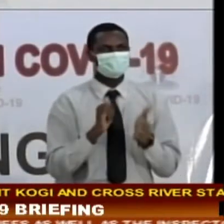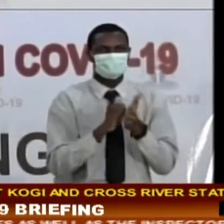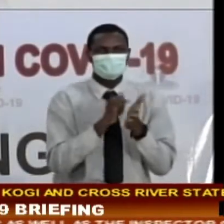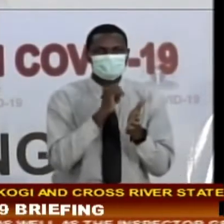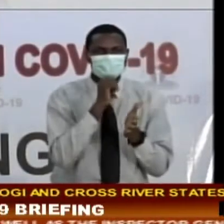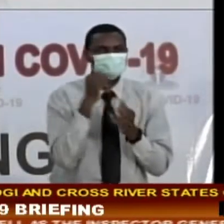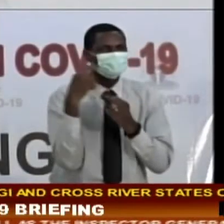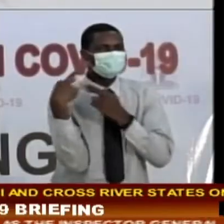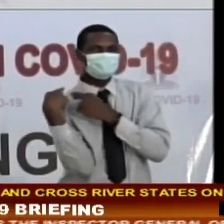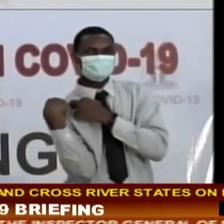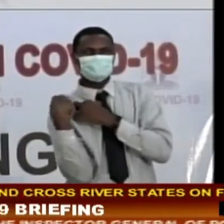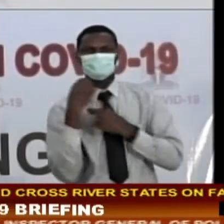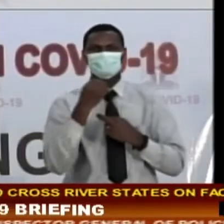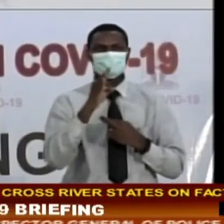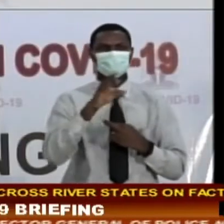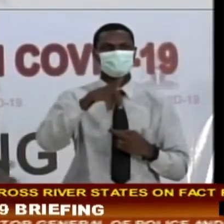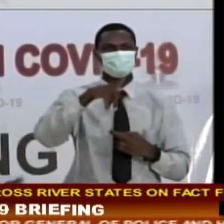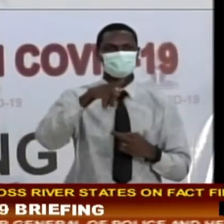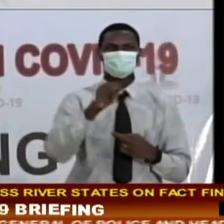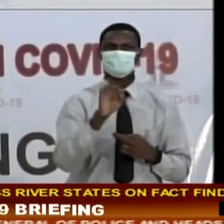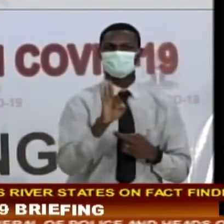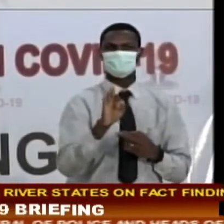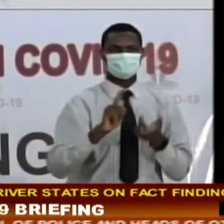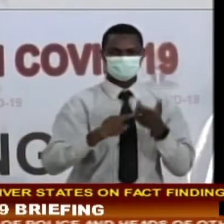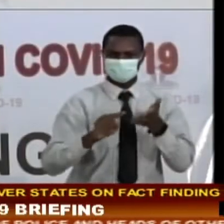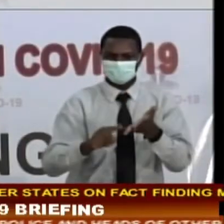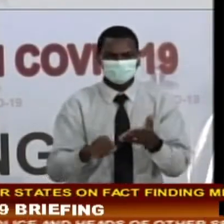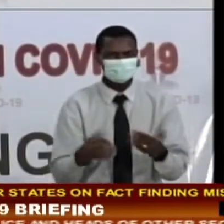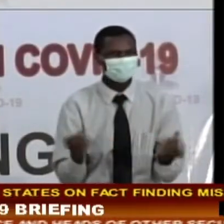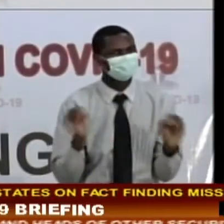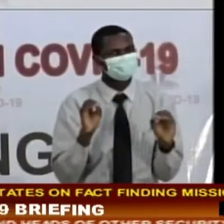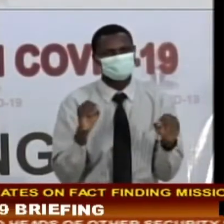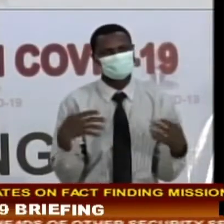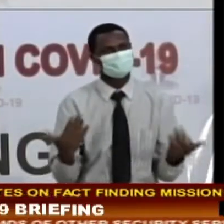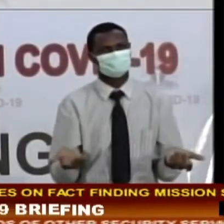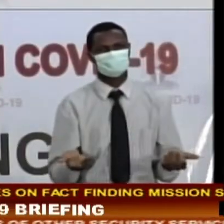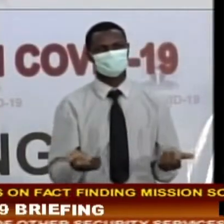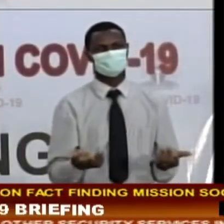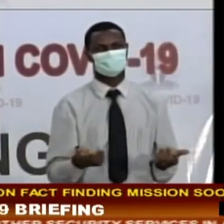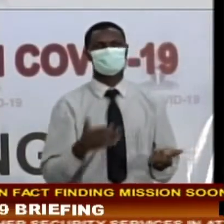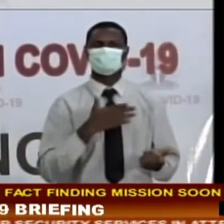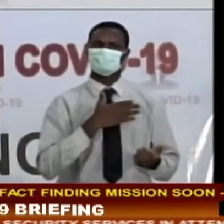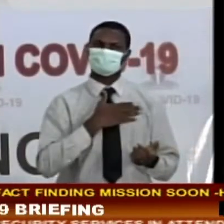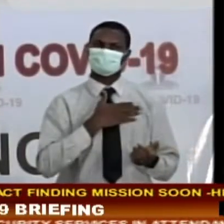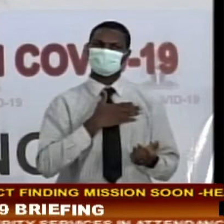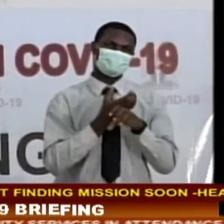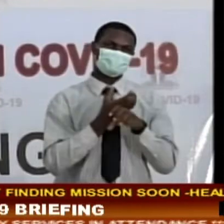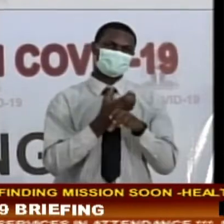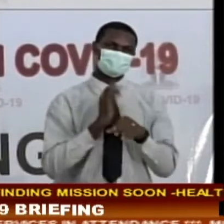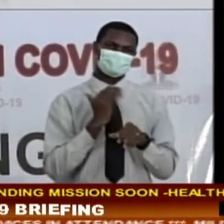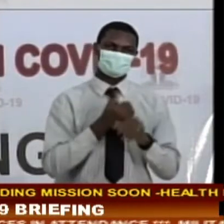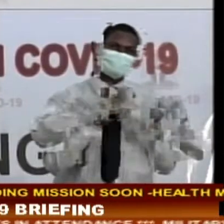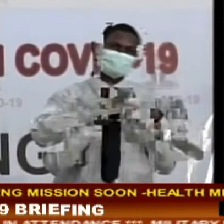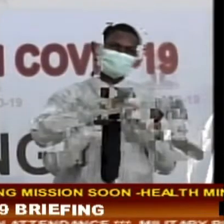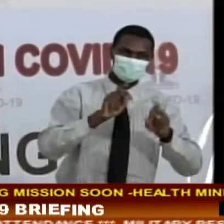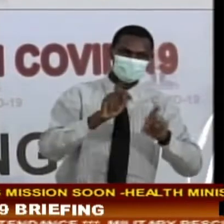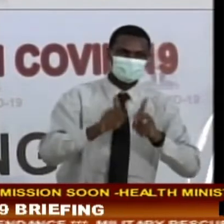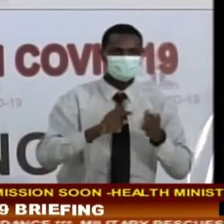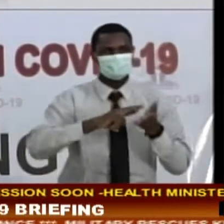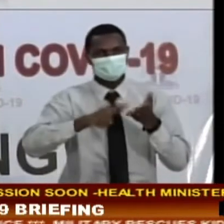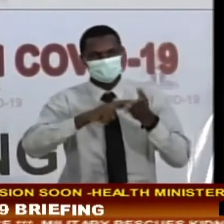task force to validate this so my appeal to our scient and our researchers